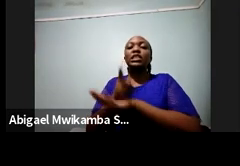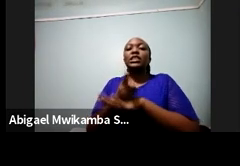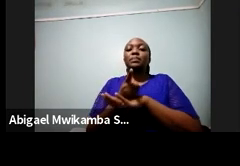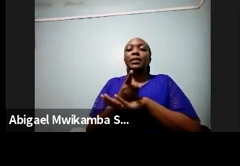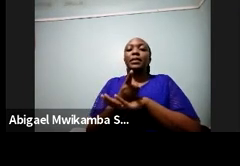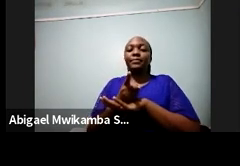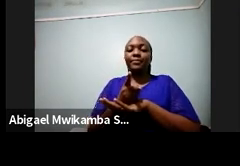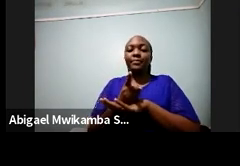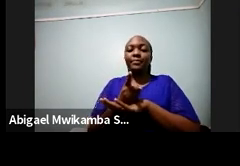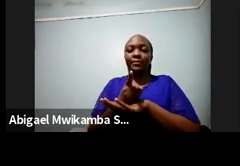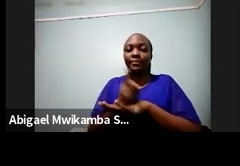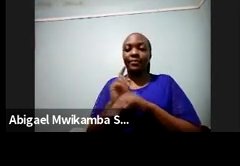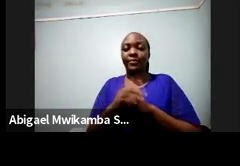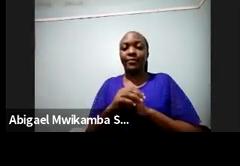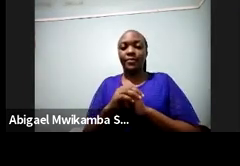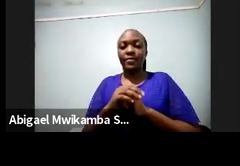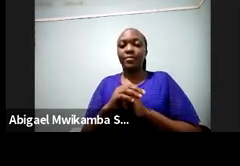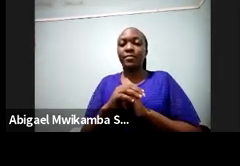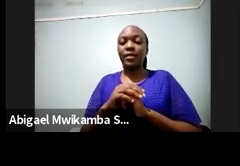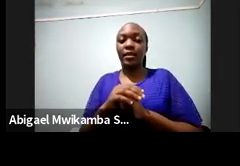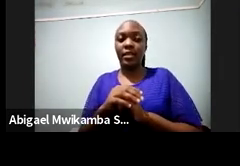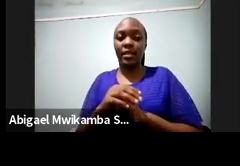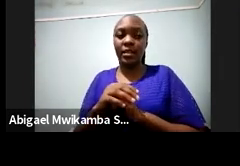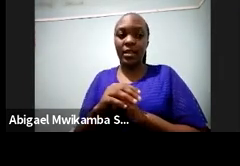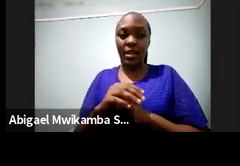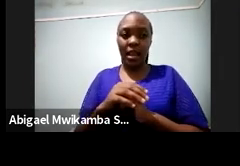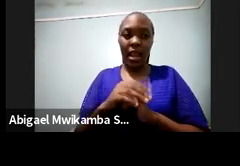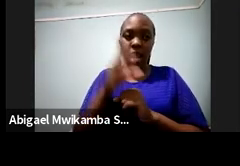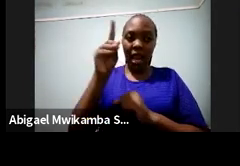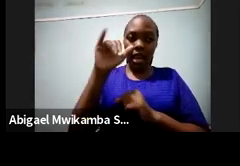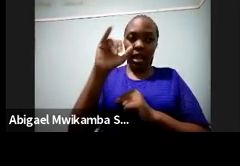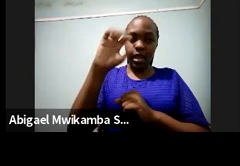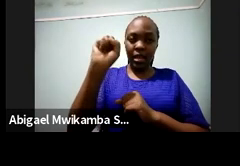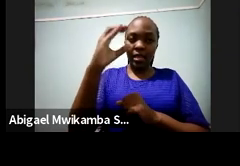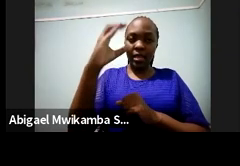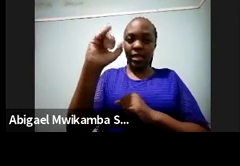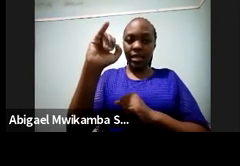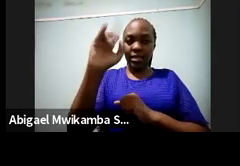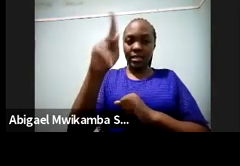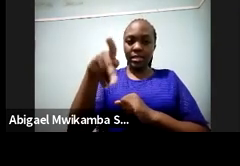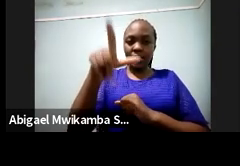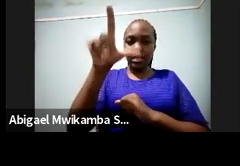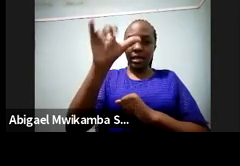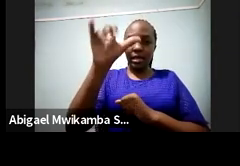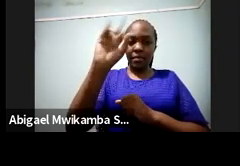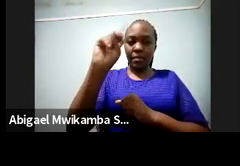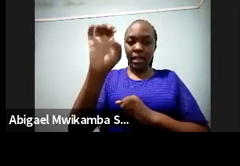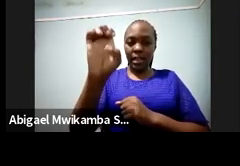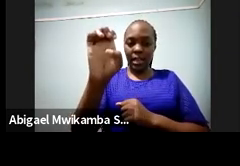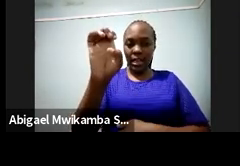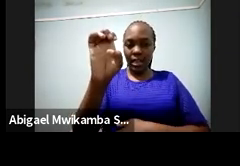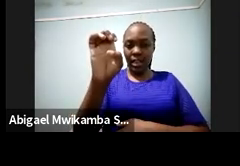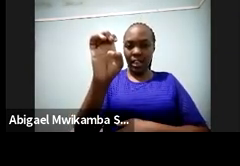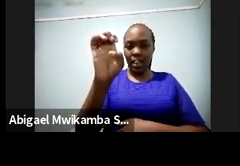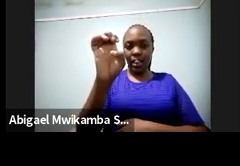So, Betty, as you are asking your question, I'm imagining that probably you've already, with the little you earn, and any amount